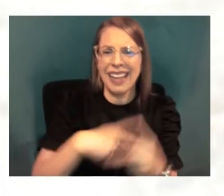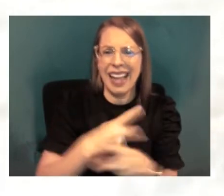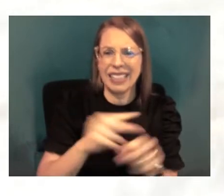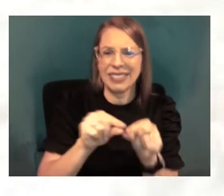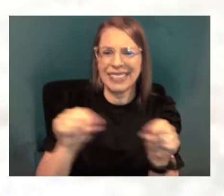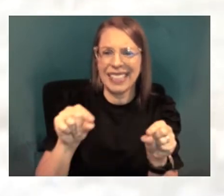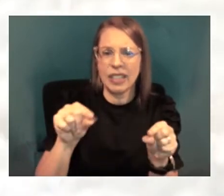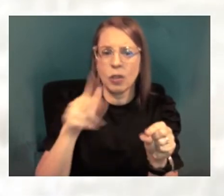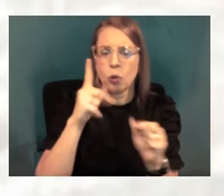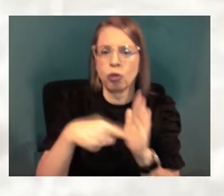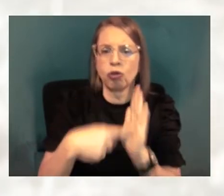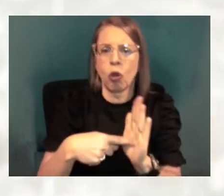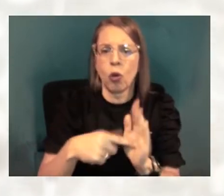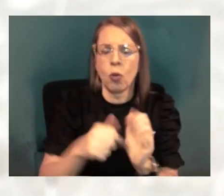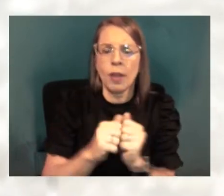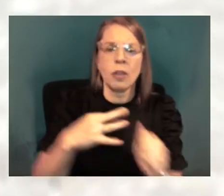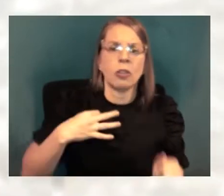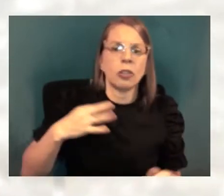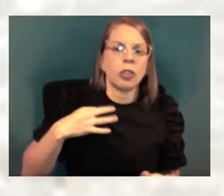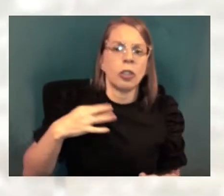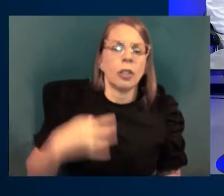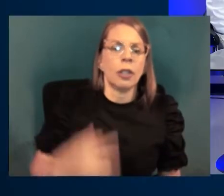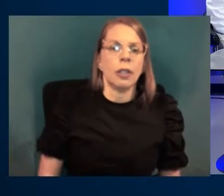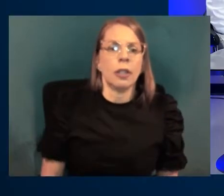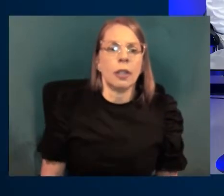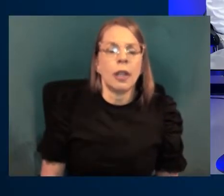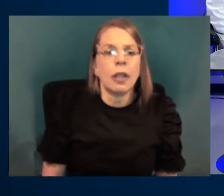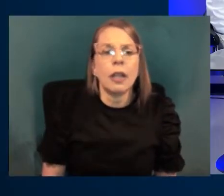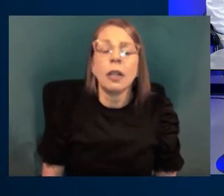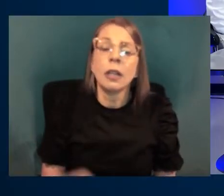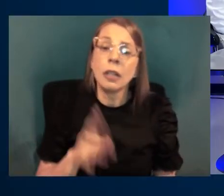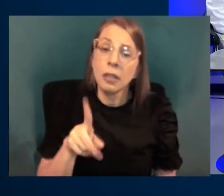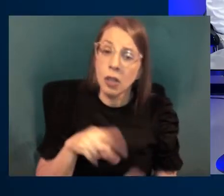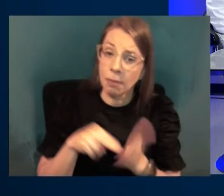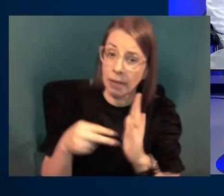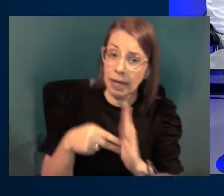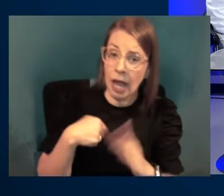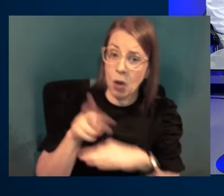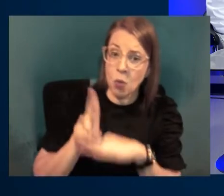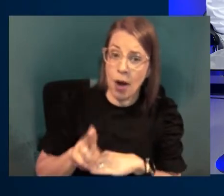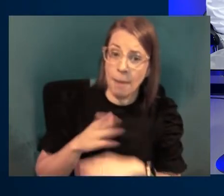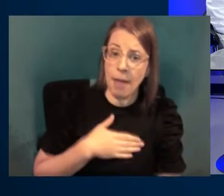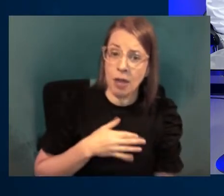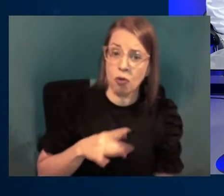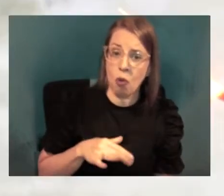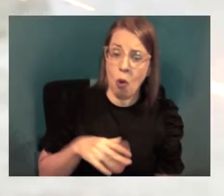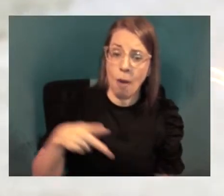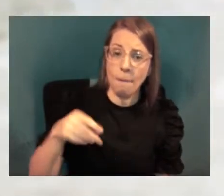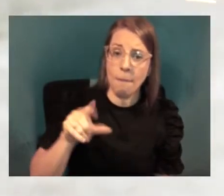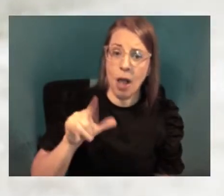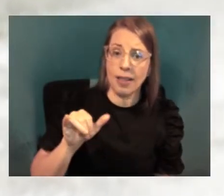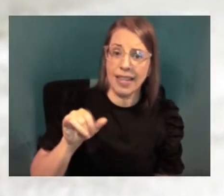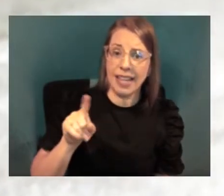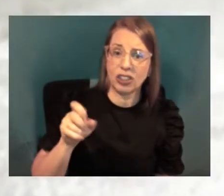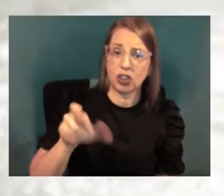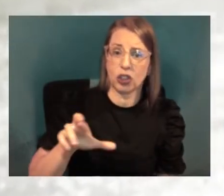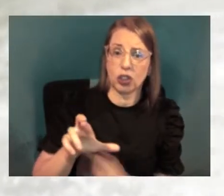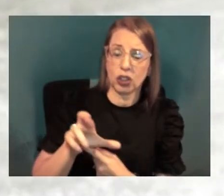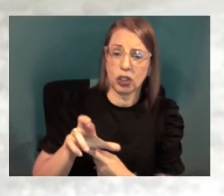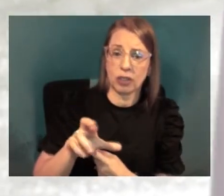here. Just get this lit. So you're telling me that when I wear my cool polyester fishing shirts, I'm really not flame retardant here?